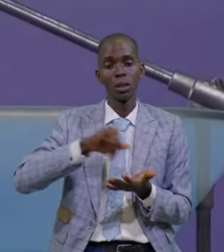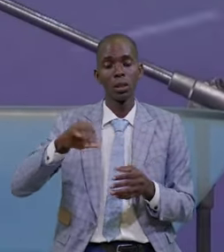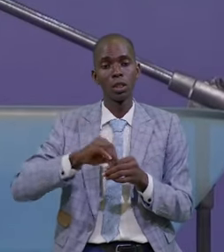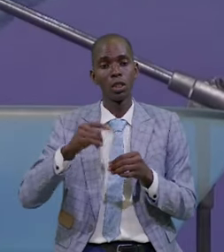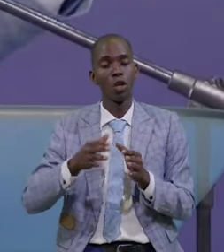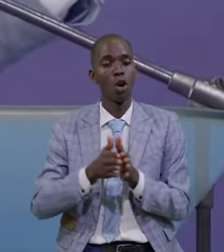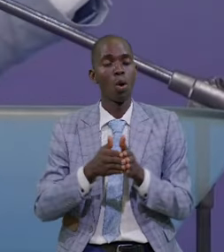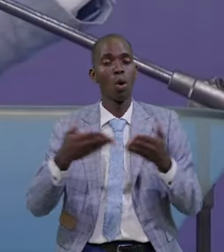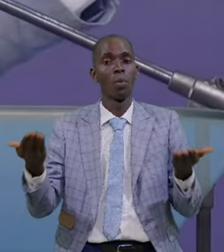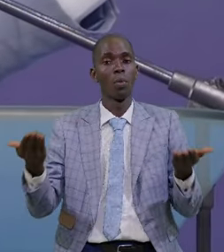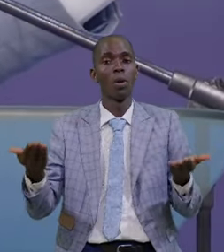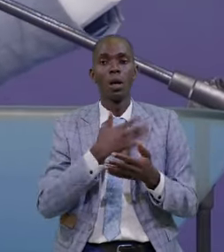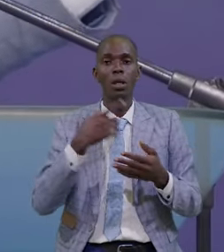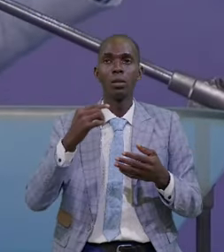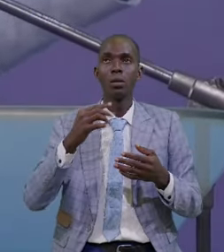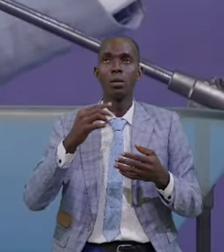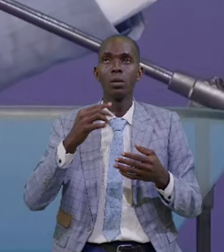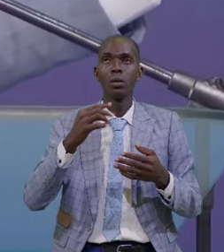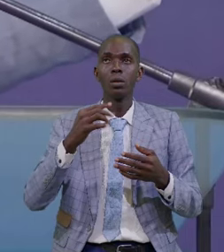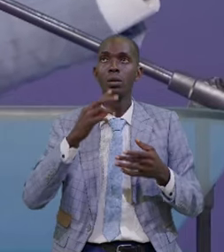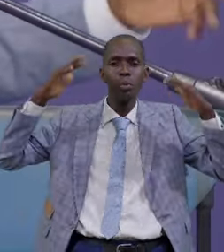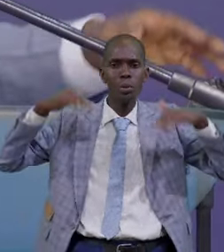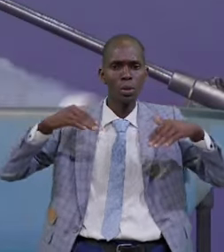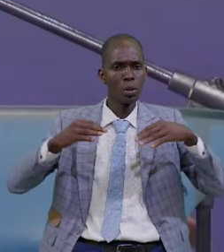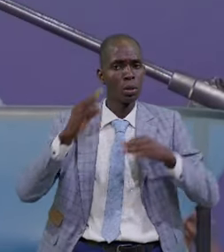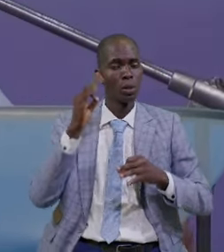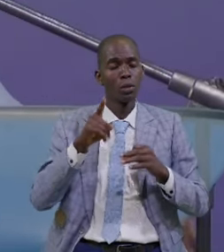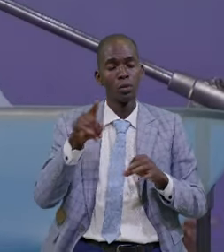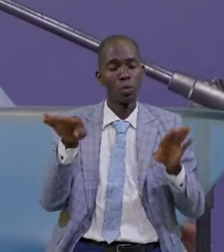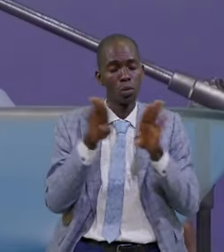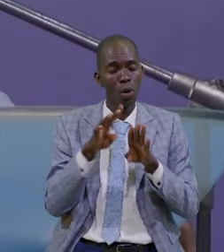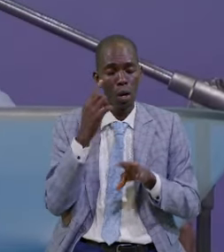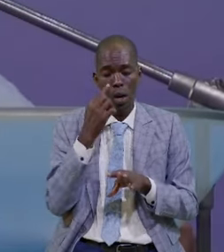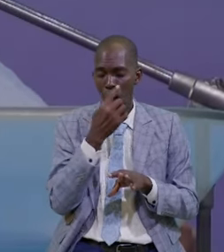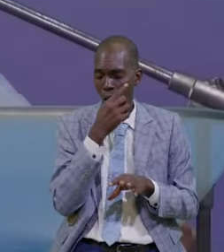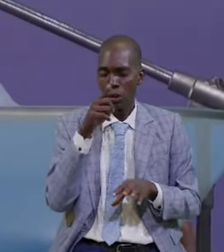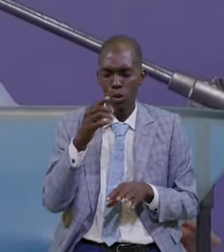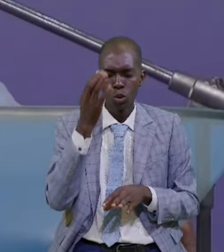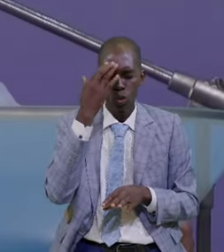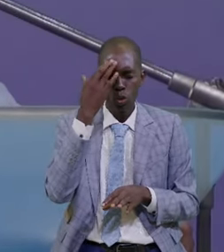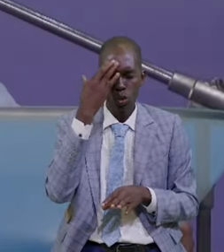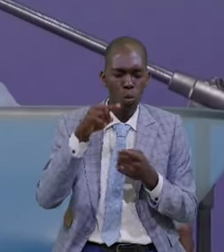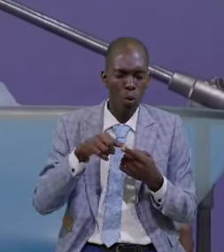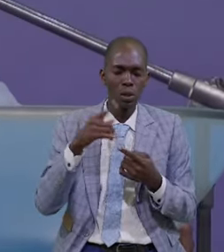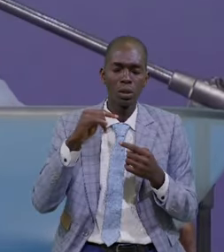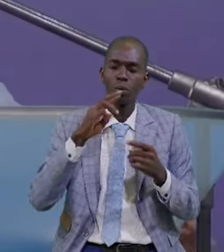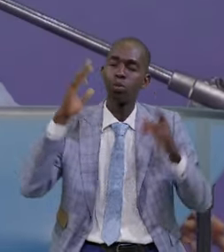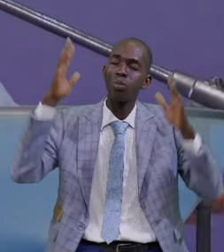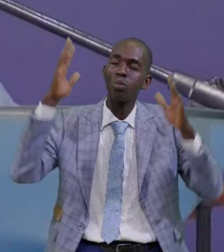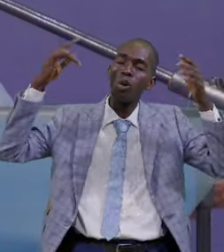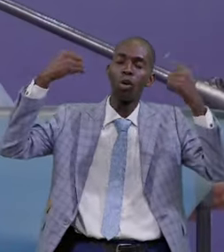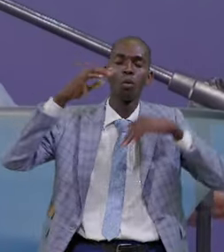the rain comes on you, even if you are closing your eyes, you'll know when it comes.